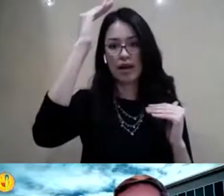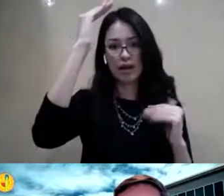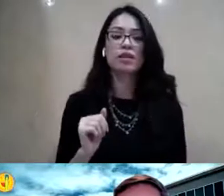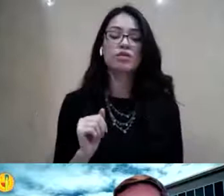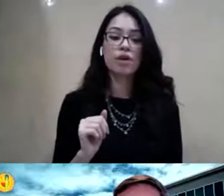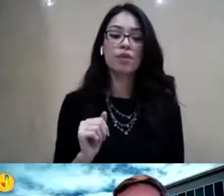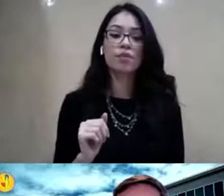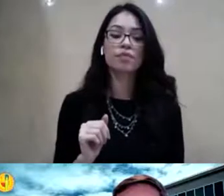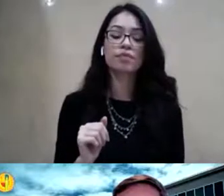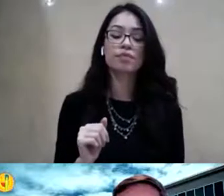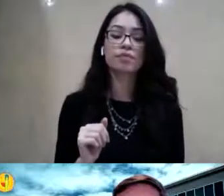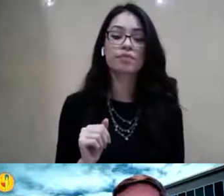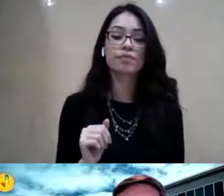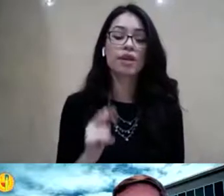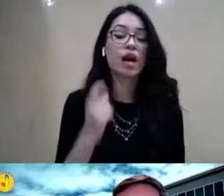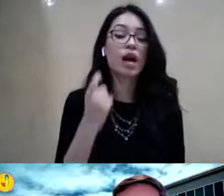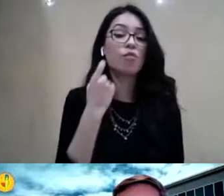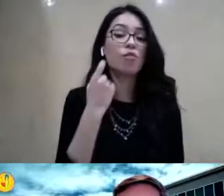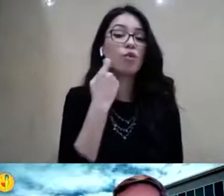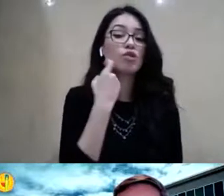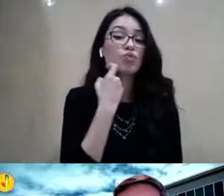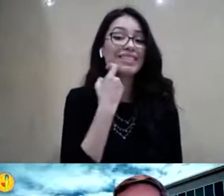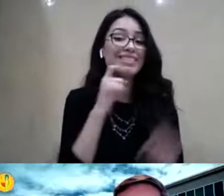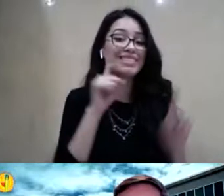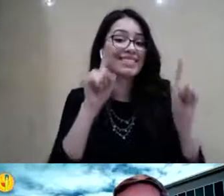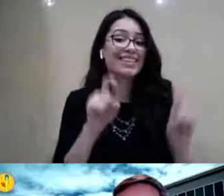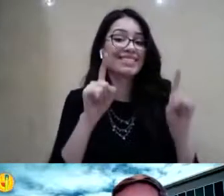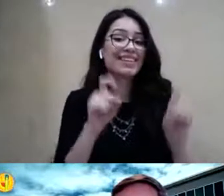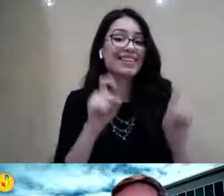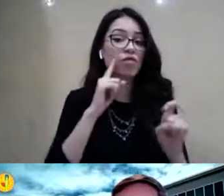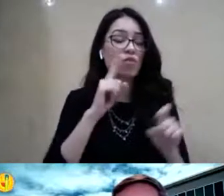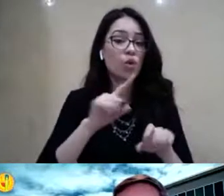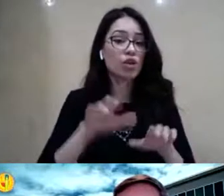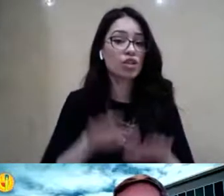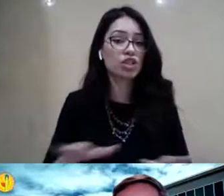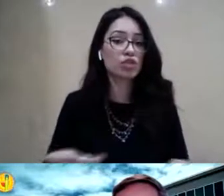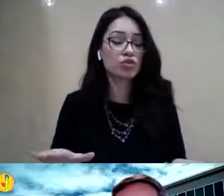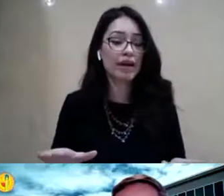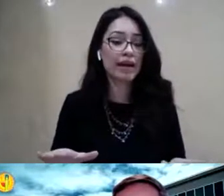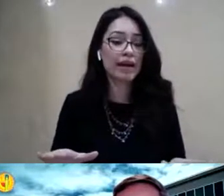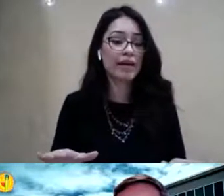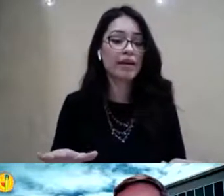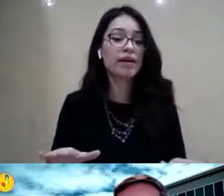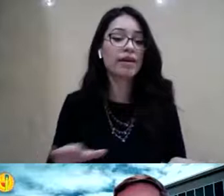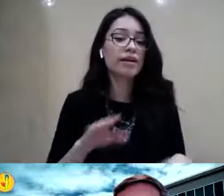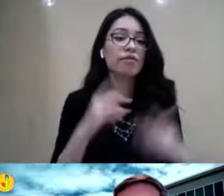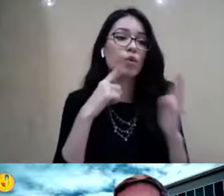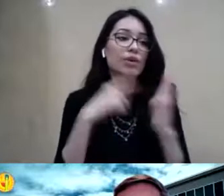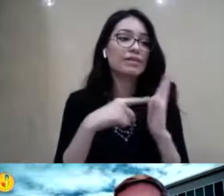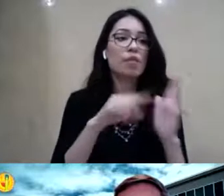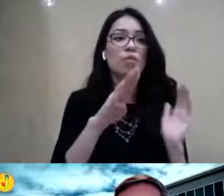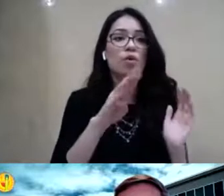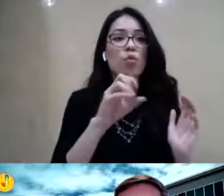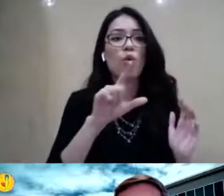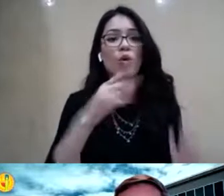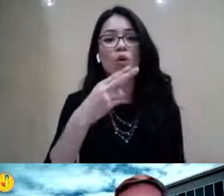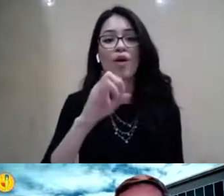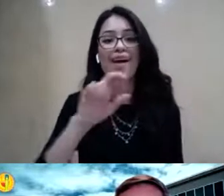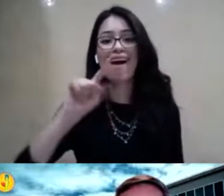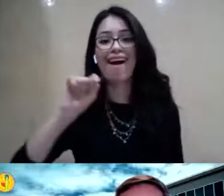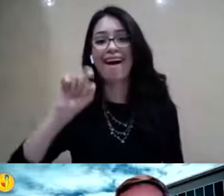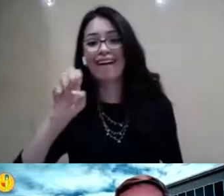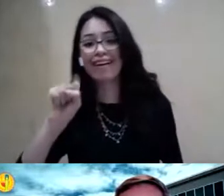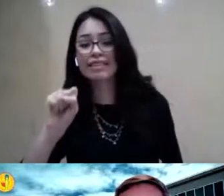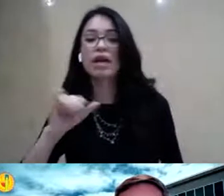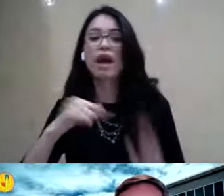most recent testing of children in Boyle Heights and Bell Cudahy showed 1 in 3